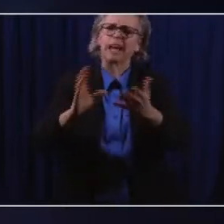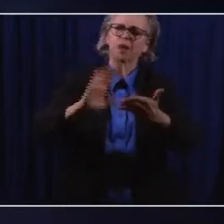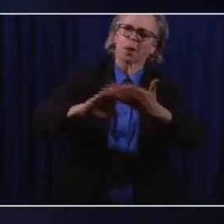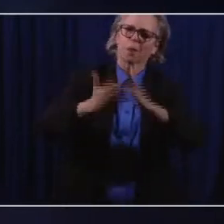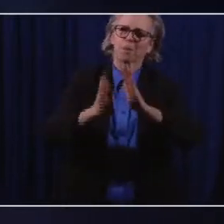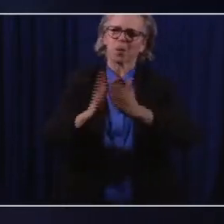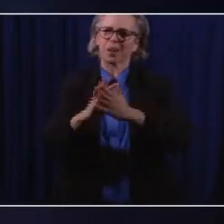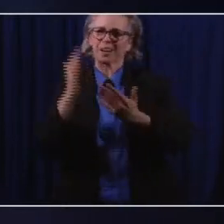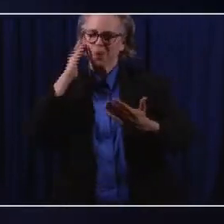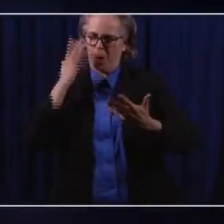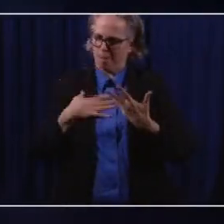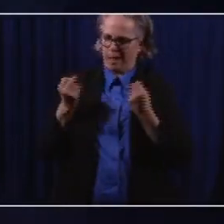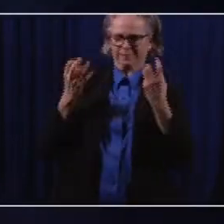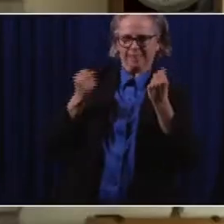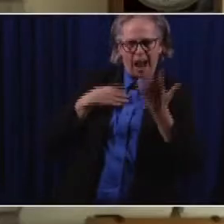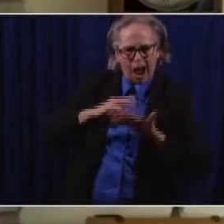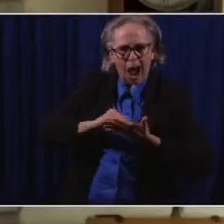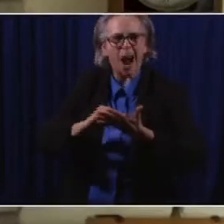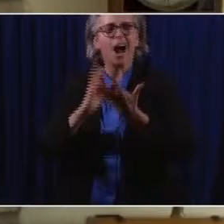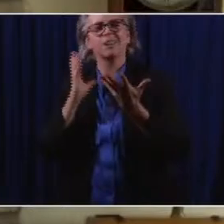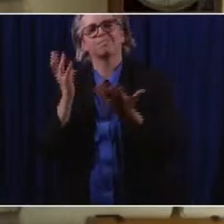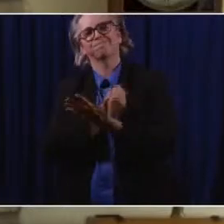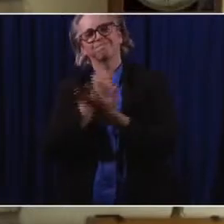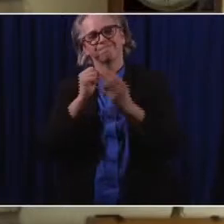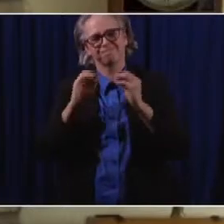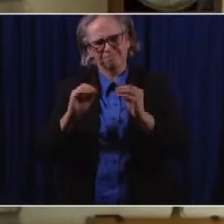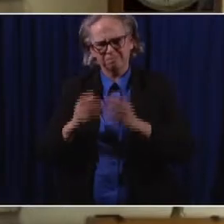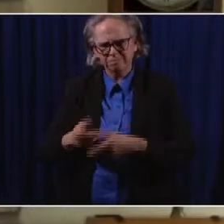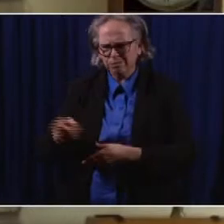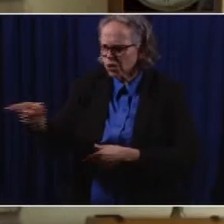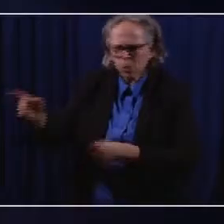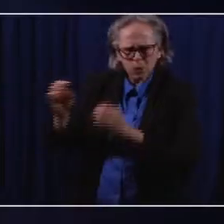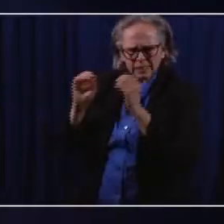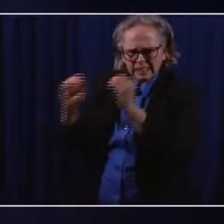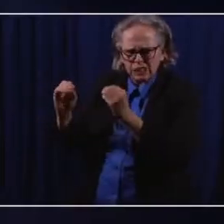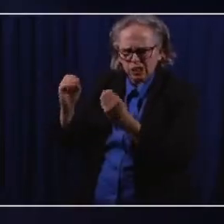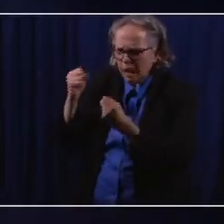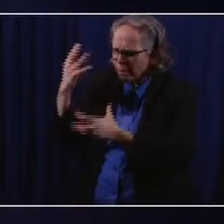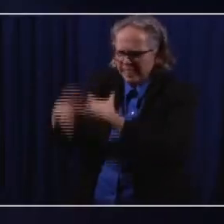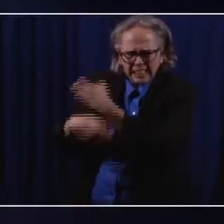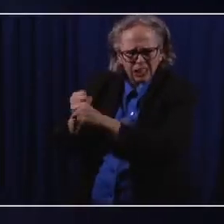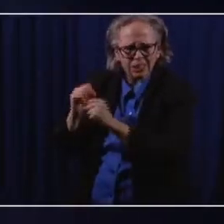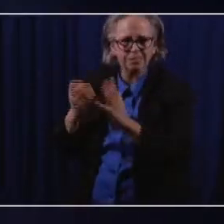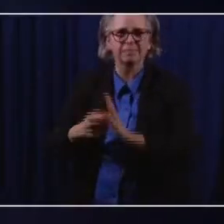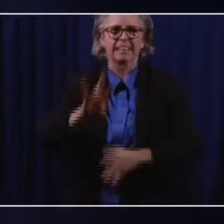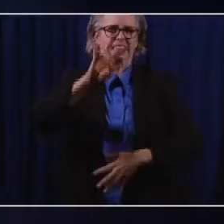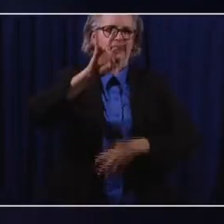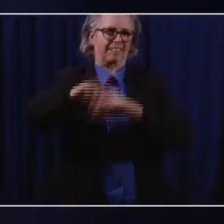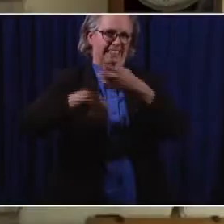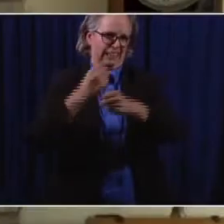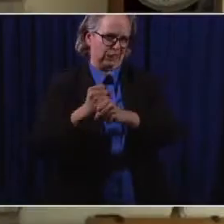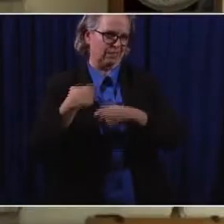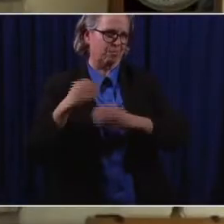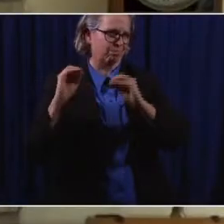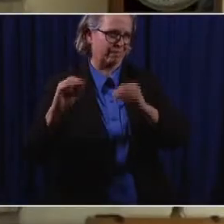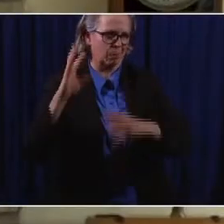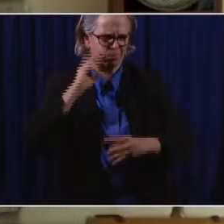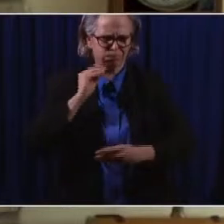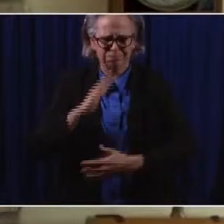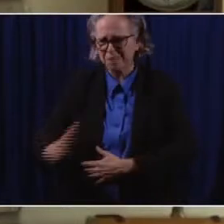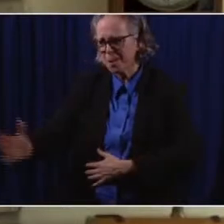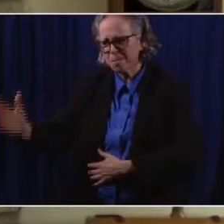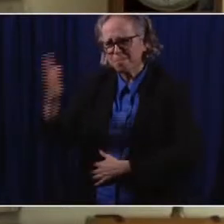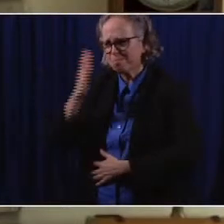all of Ohio's teachers. So how many years you've been teaching now? 7 years. 7 years. Well, thank you, and we're glad you're